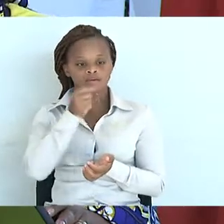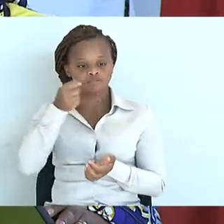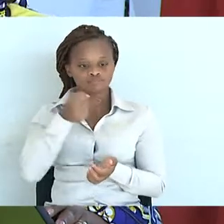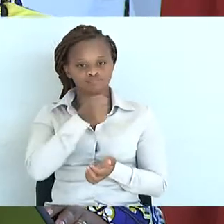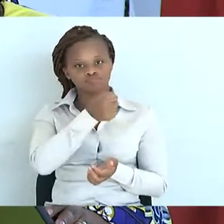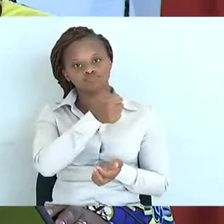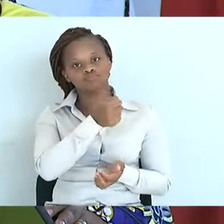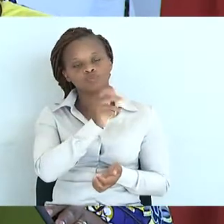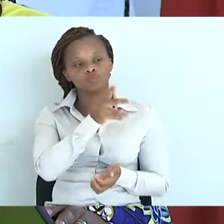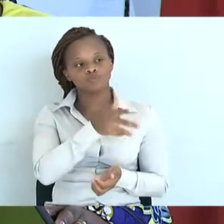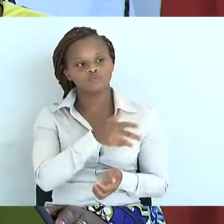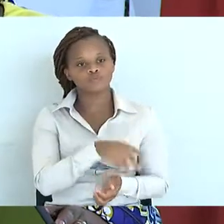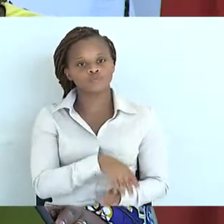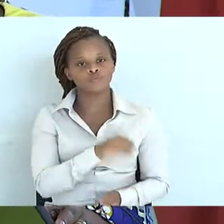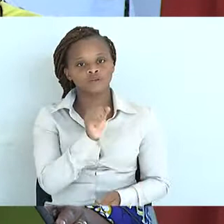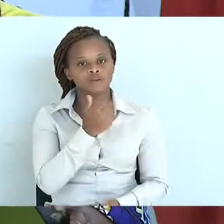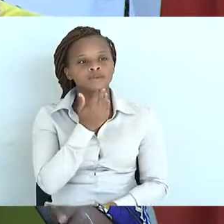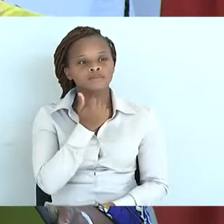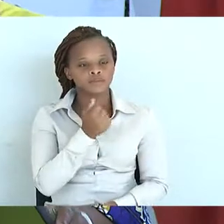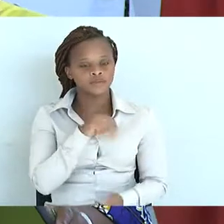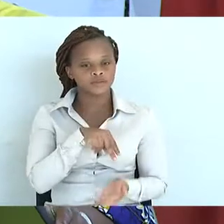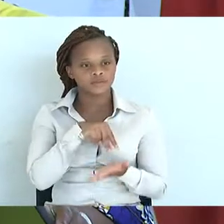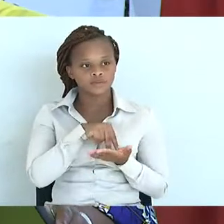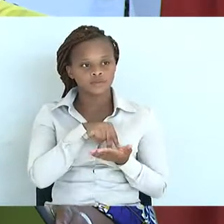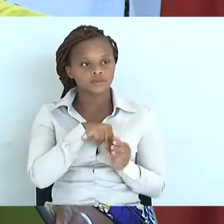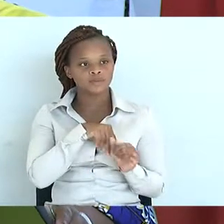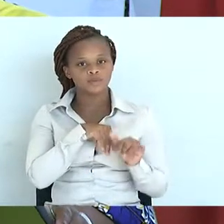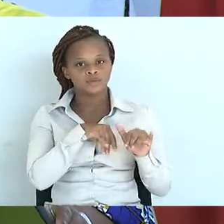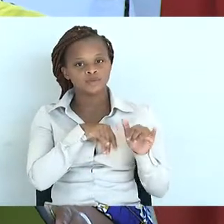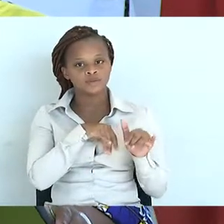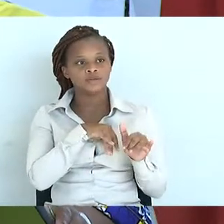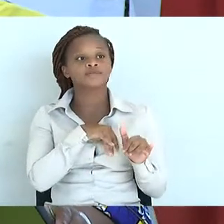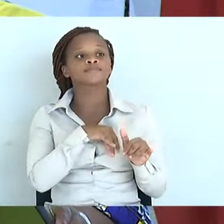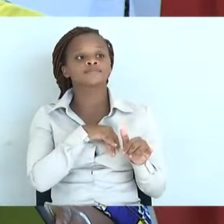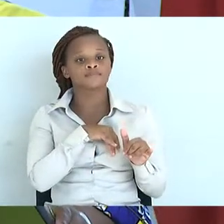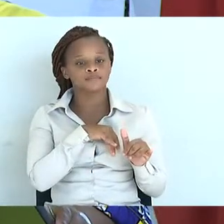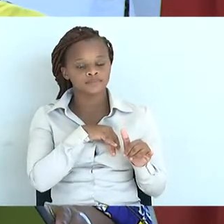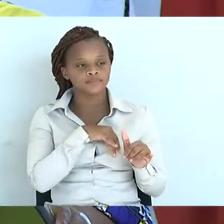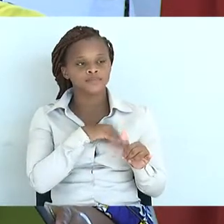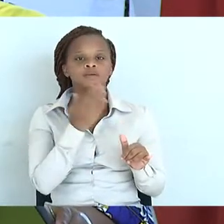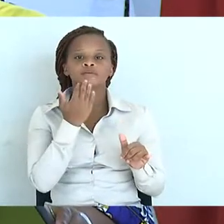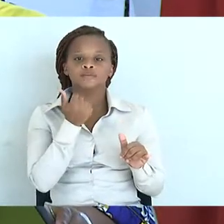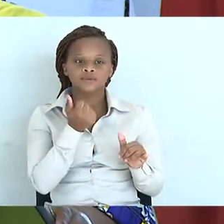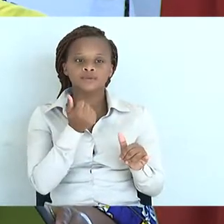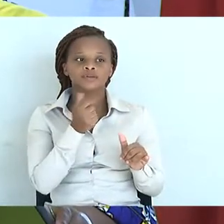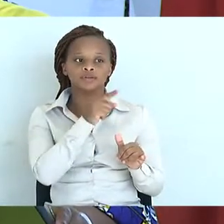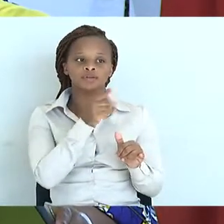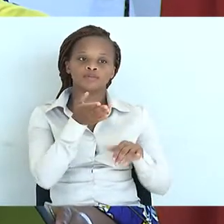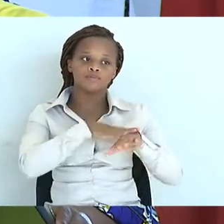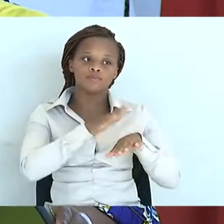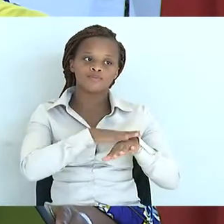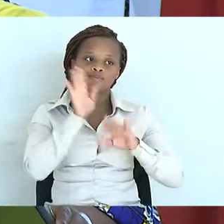Yebo ngicela ume lapho. Lezandle beyiphakeme ngicela nisukume nizojoyina.